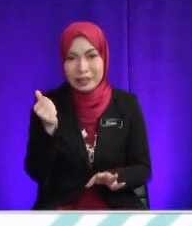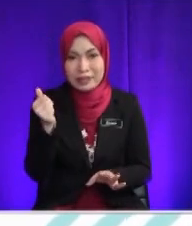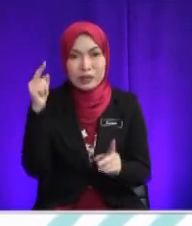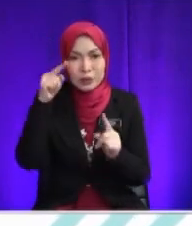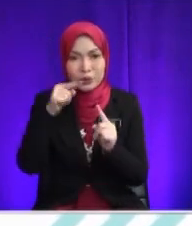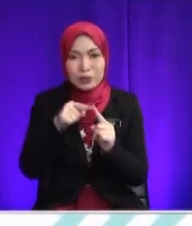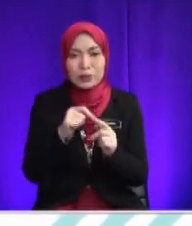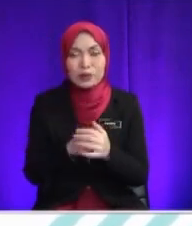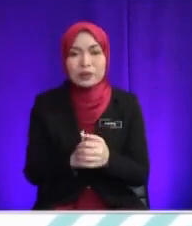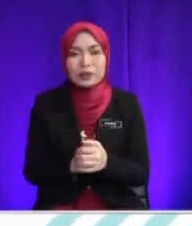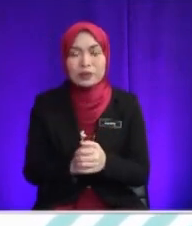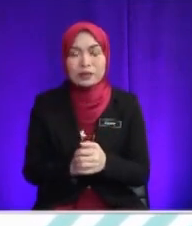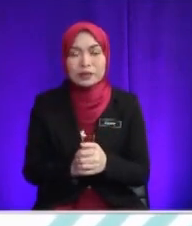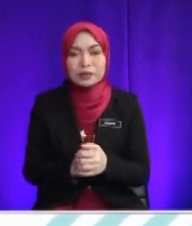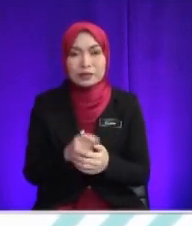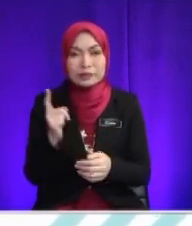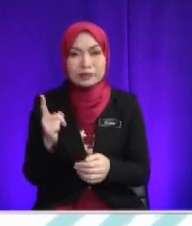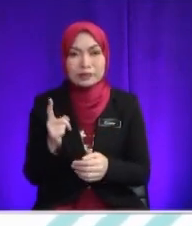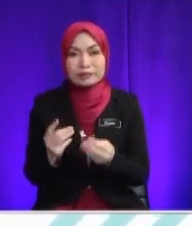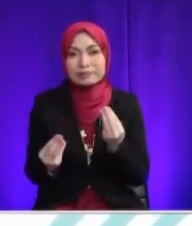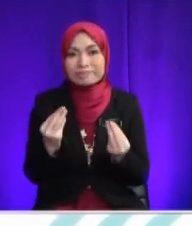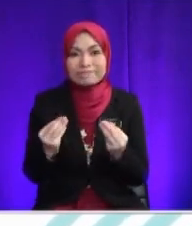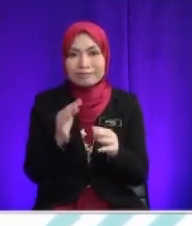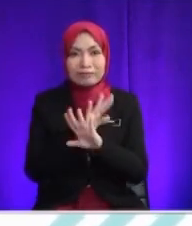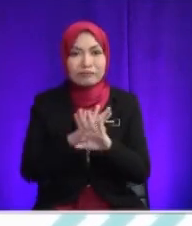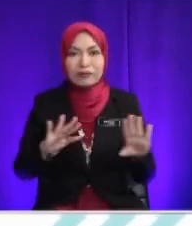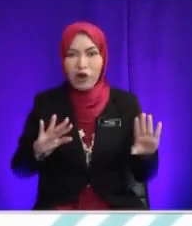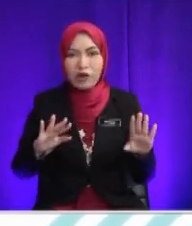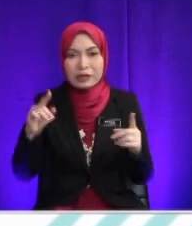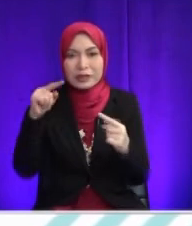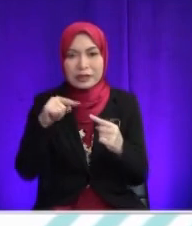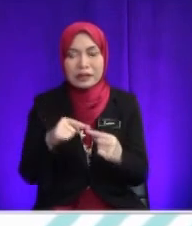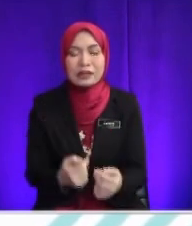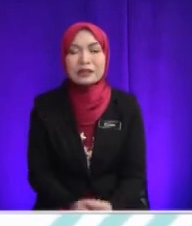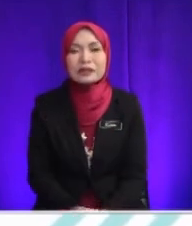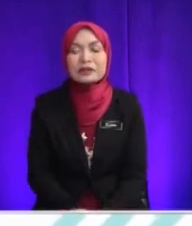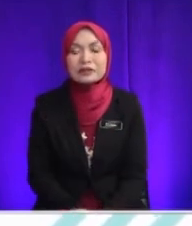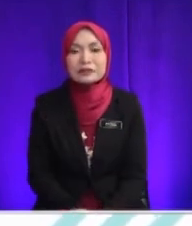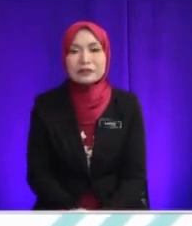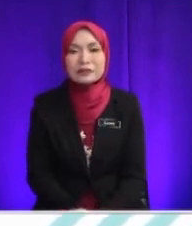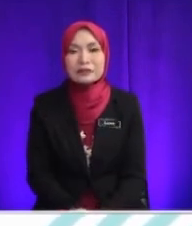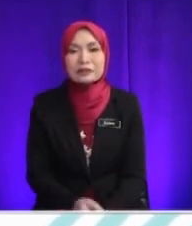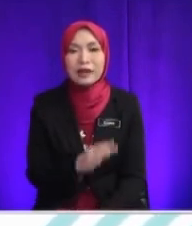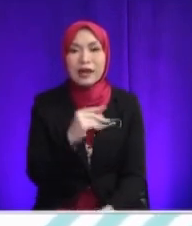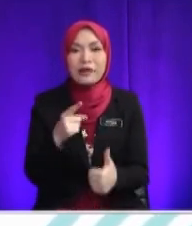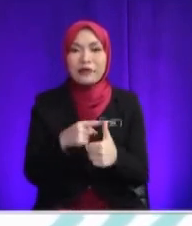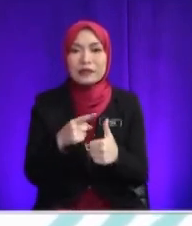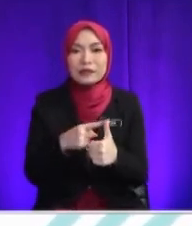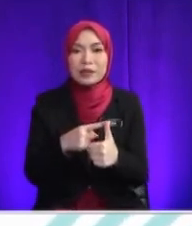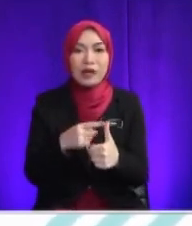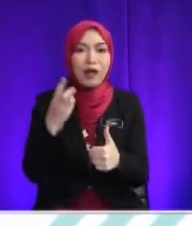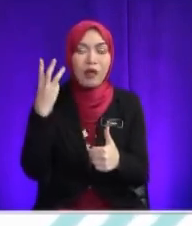hardly adequate. It means that she disagreed. So this is totally inaccurate. And for the first one, it was too